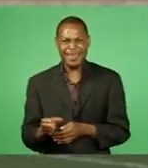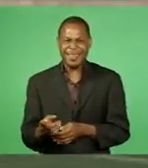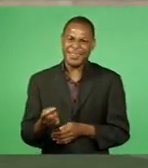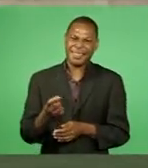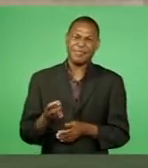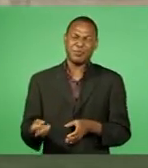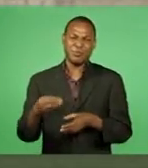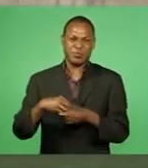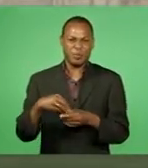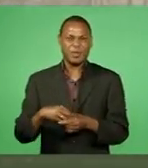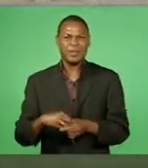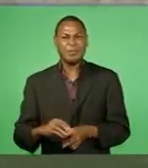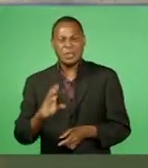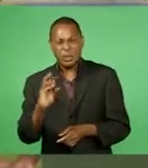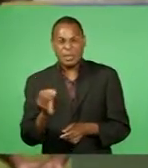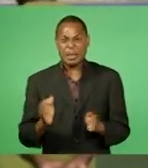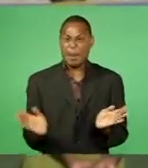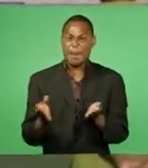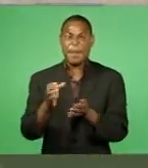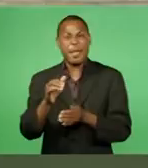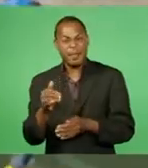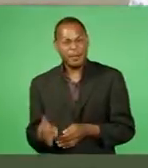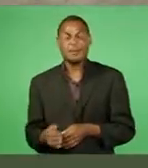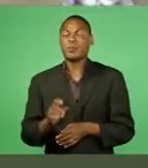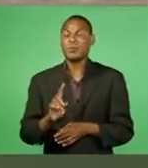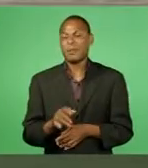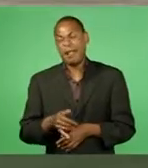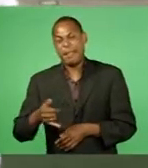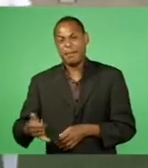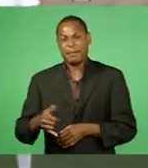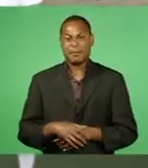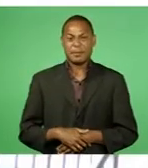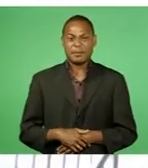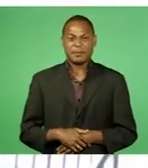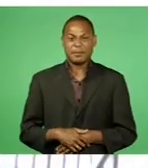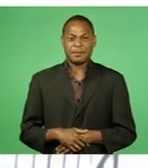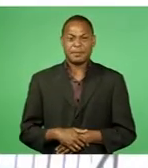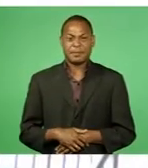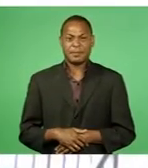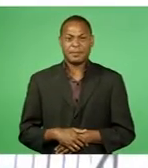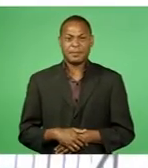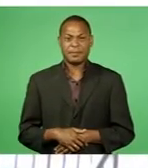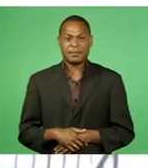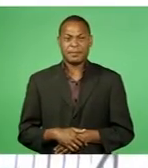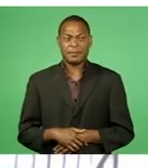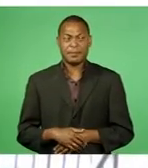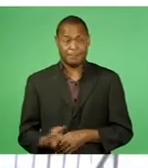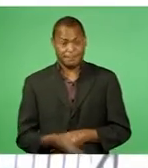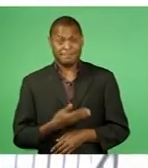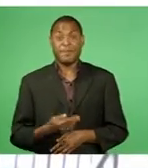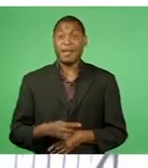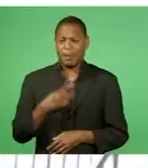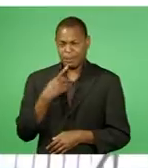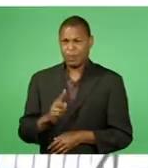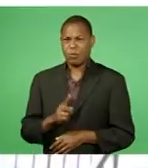they lost a couple of their players in the preseason transfer window. Weiss has been our seasonal player. He has played for Suva